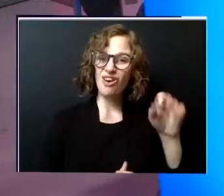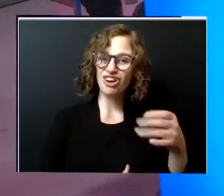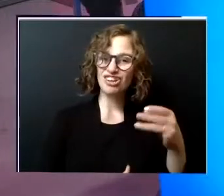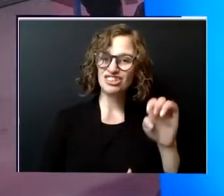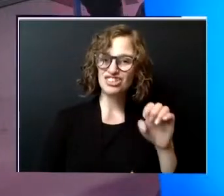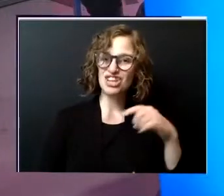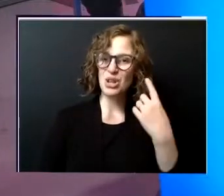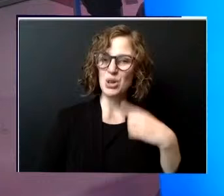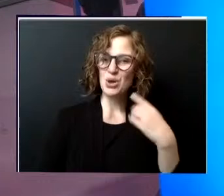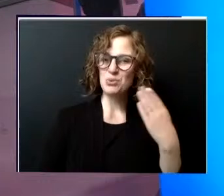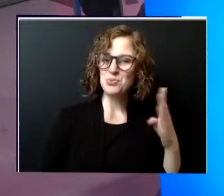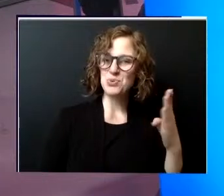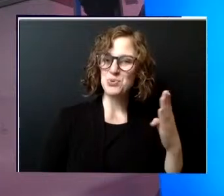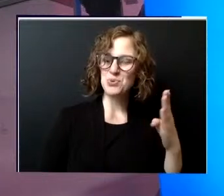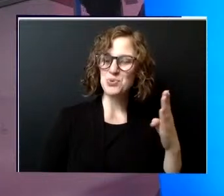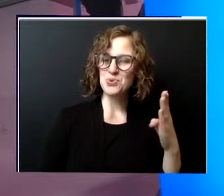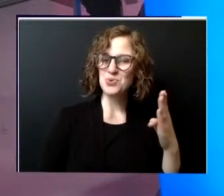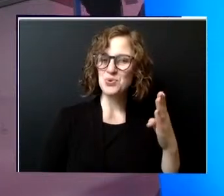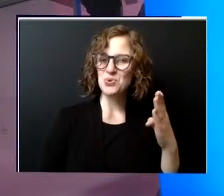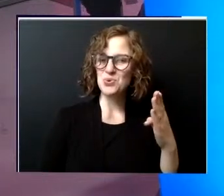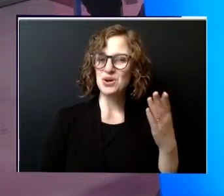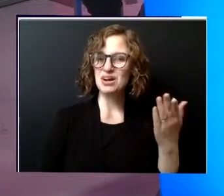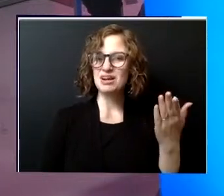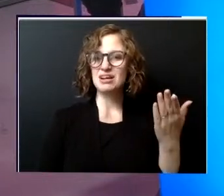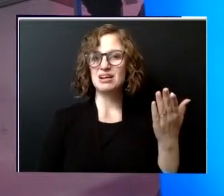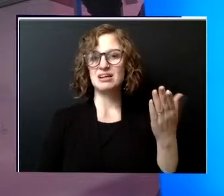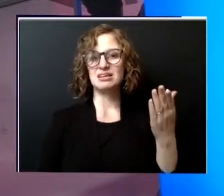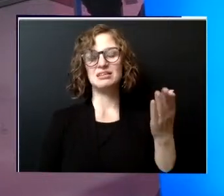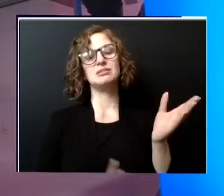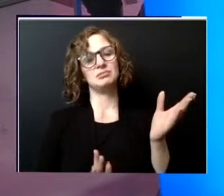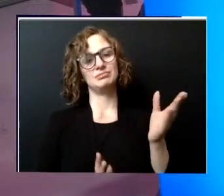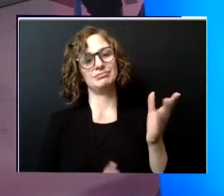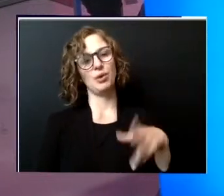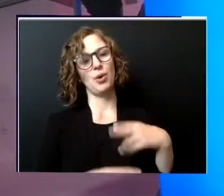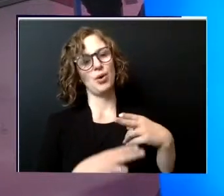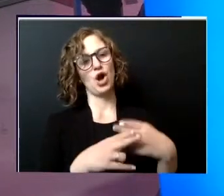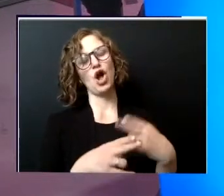look blue? He would we would call them like spells,